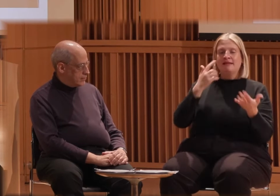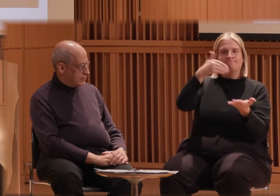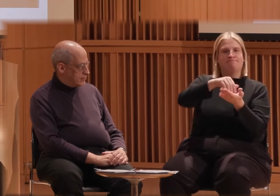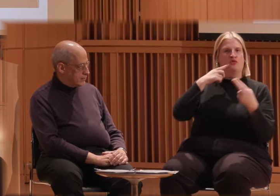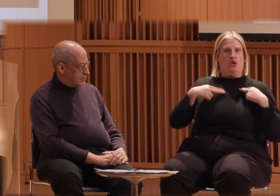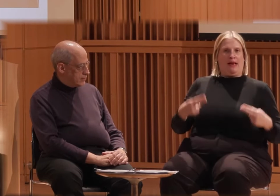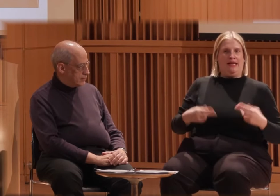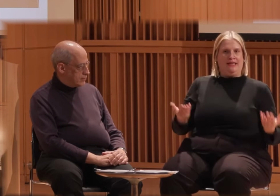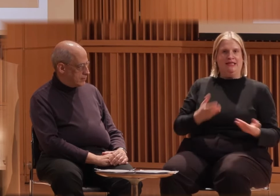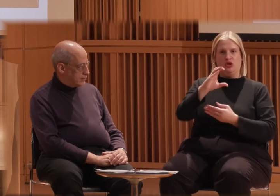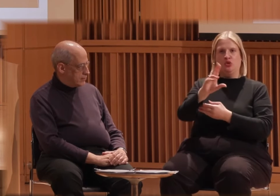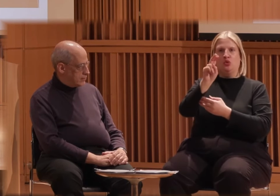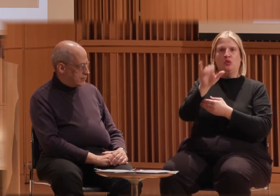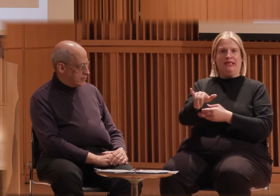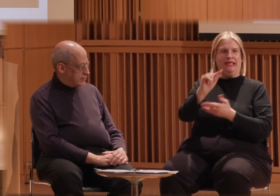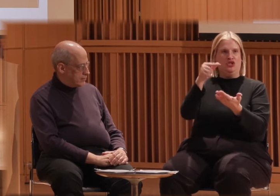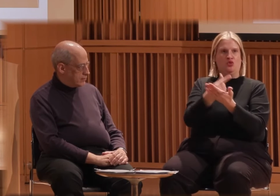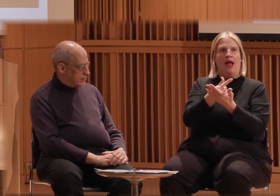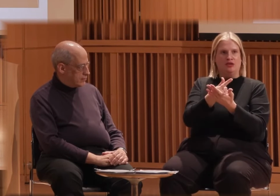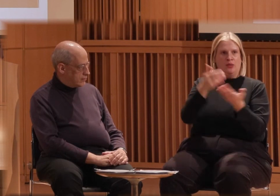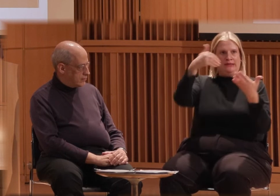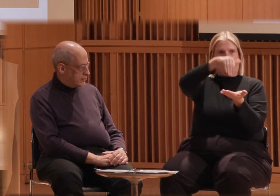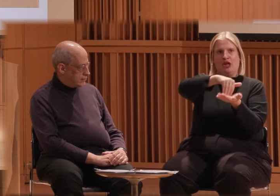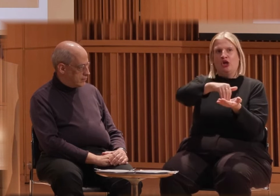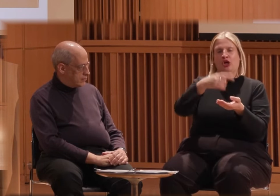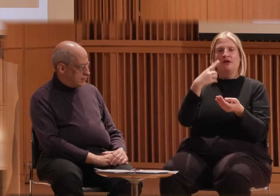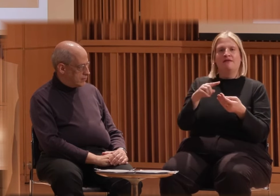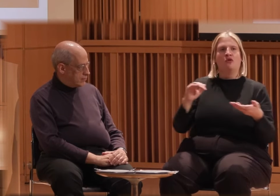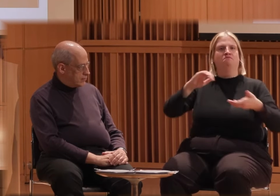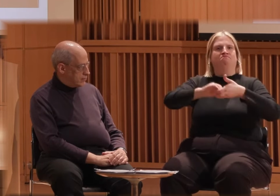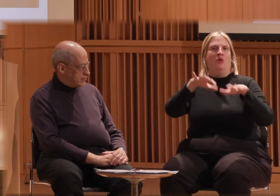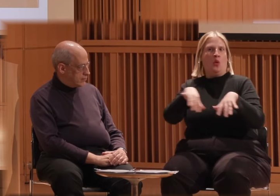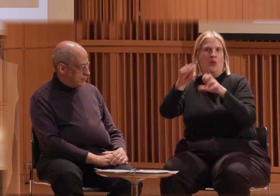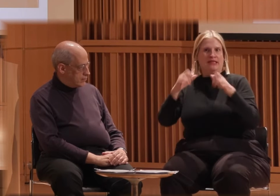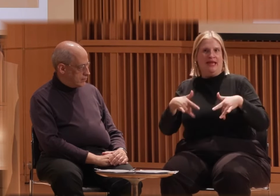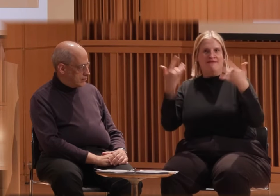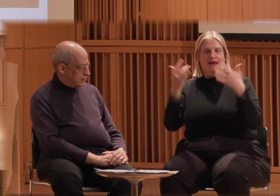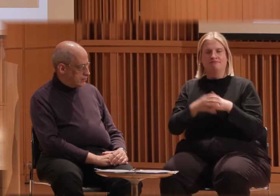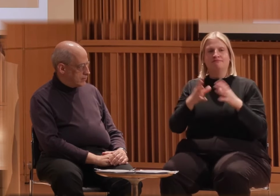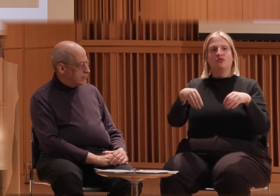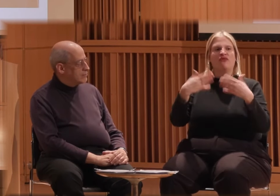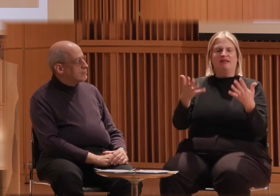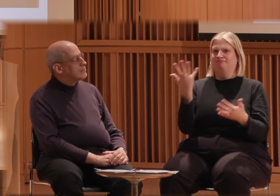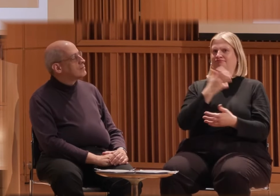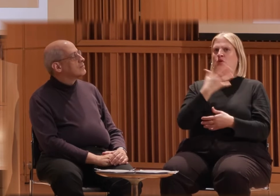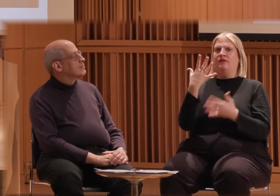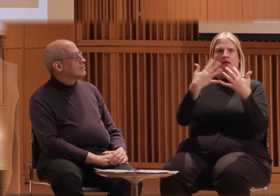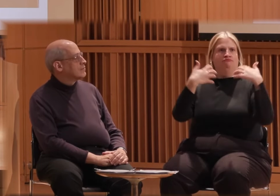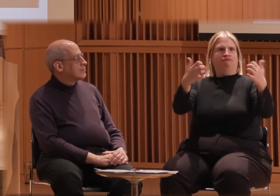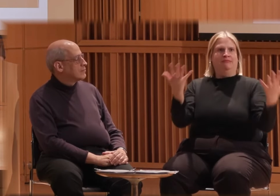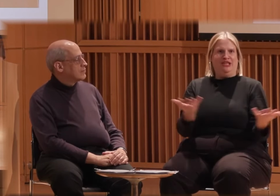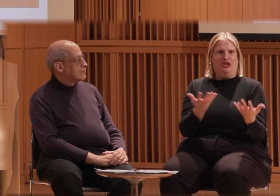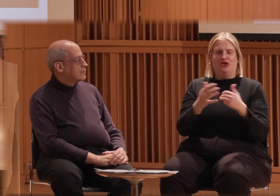Humanities here at the CUNY Graduate Center for co-hosting this program, providing the beautiful space here at Elabash